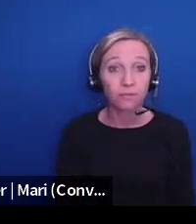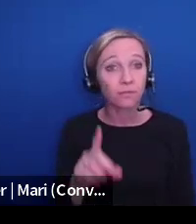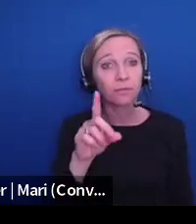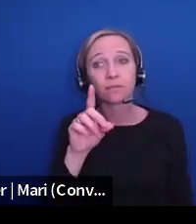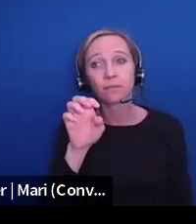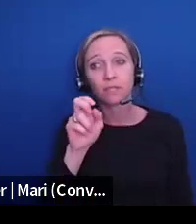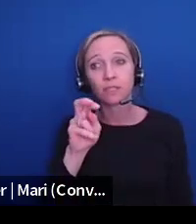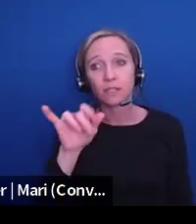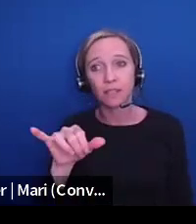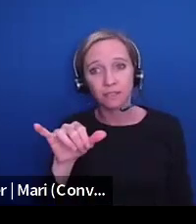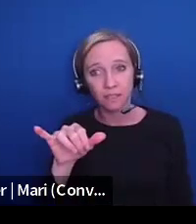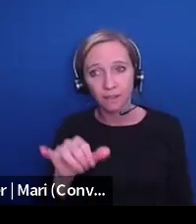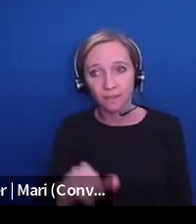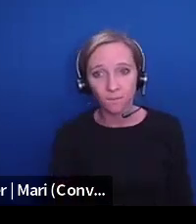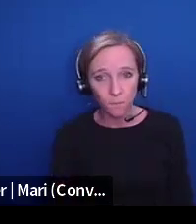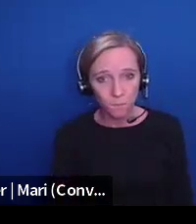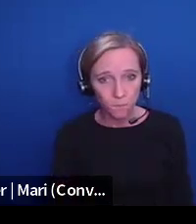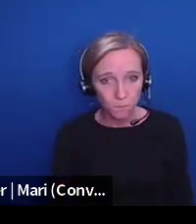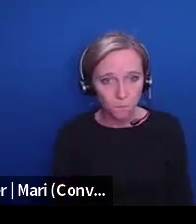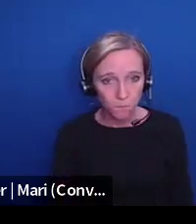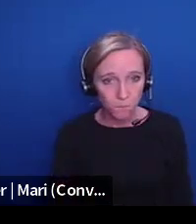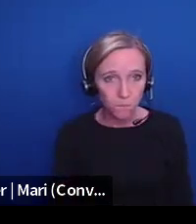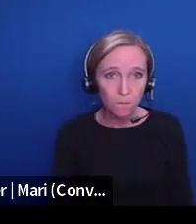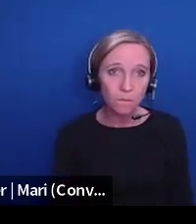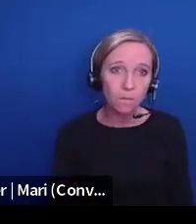Destiny. Thanks. Yeah, got Destiny. Yeah.